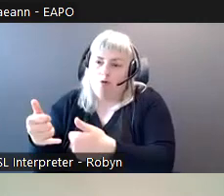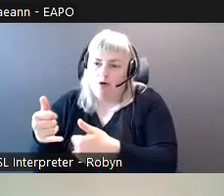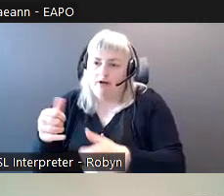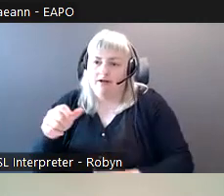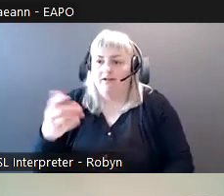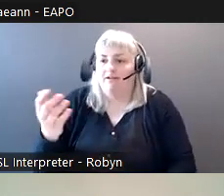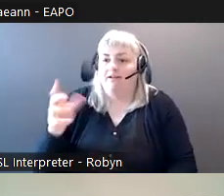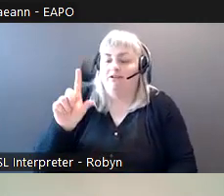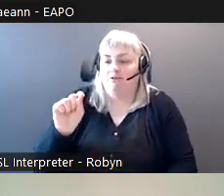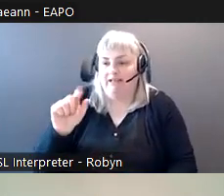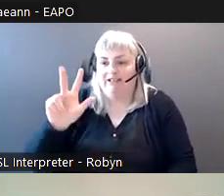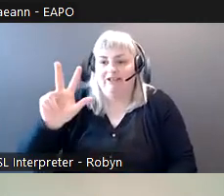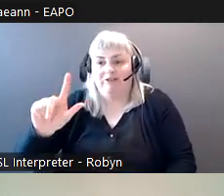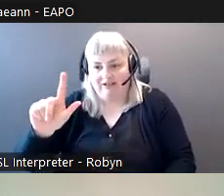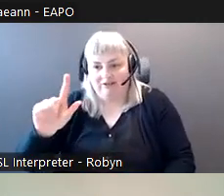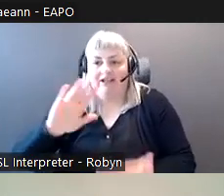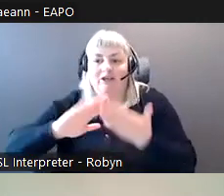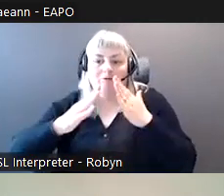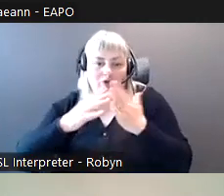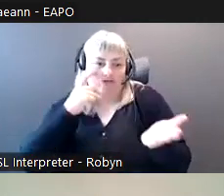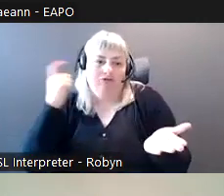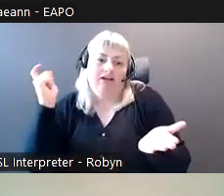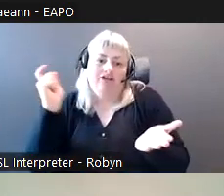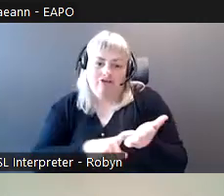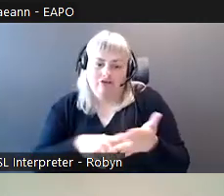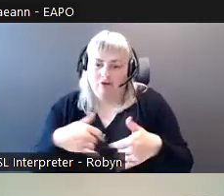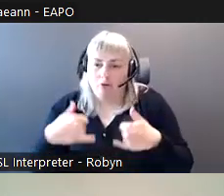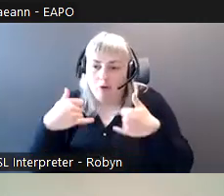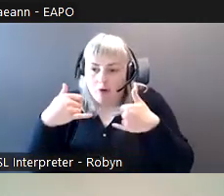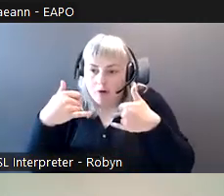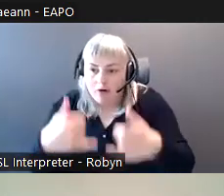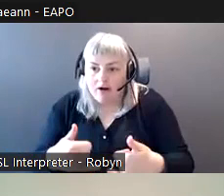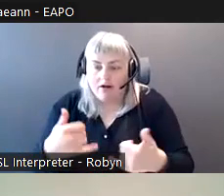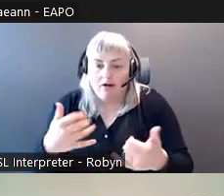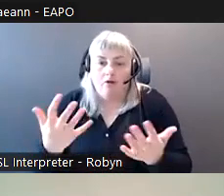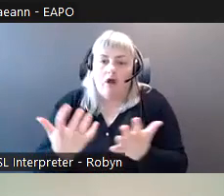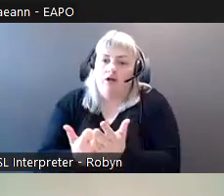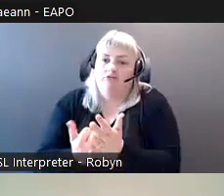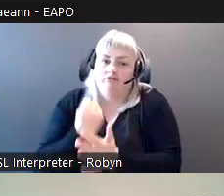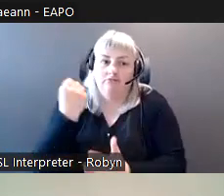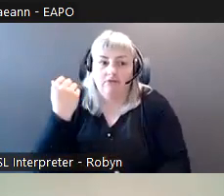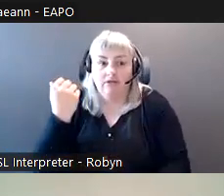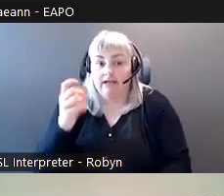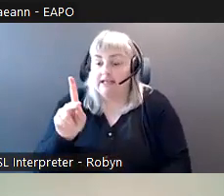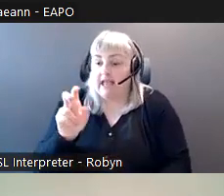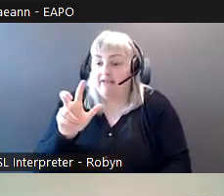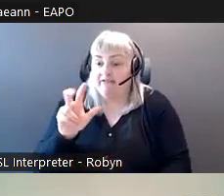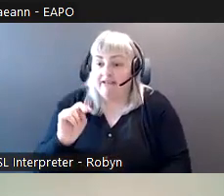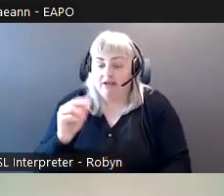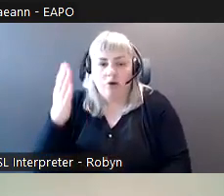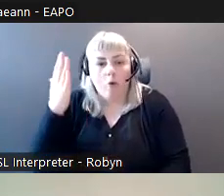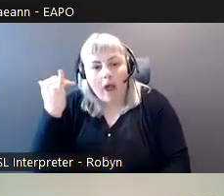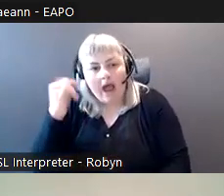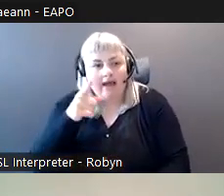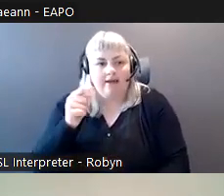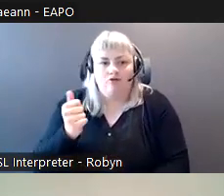2023's Community Recognition Award. So I want to take the opportunity to highlight why Kevin was nominated and